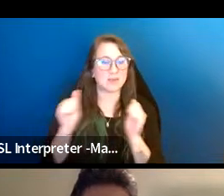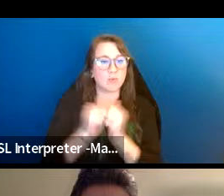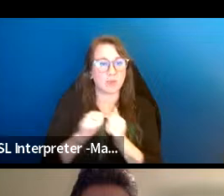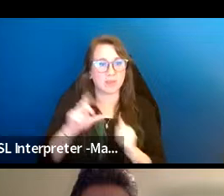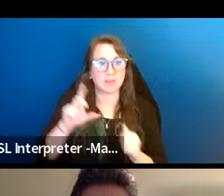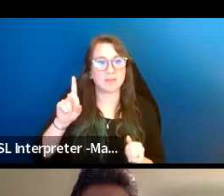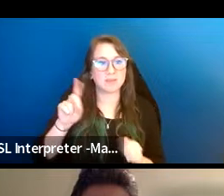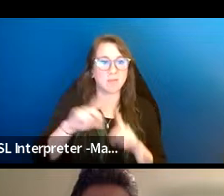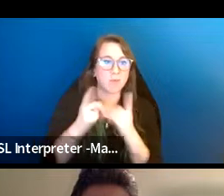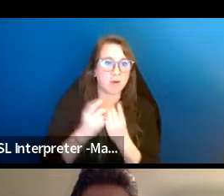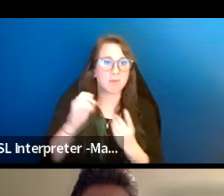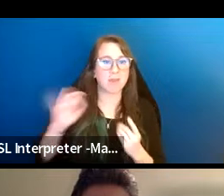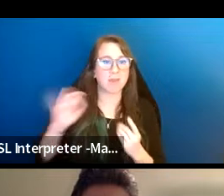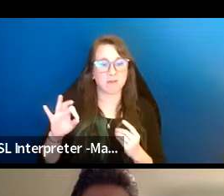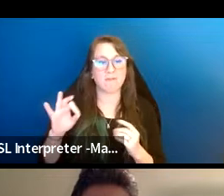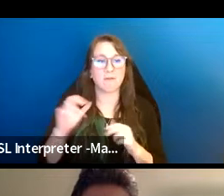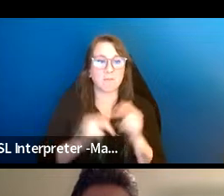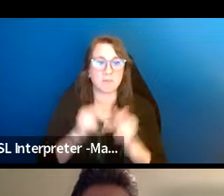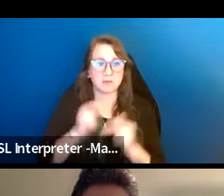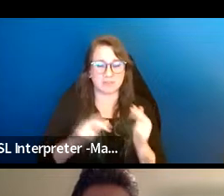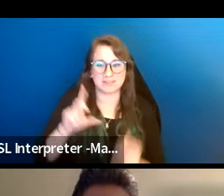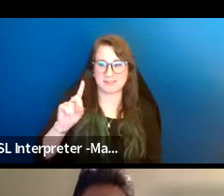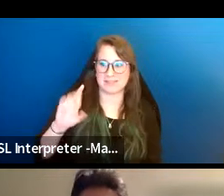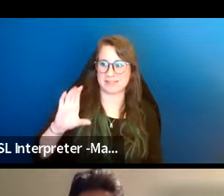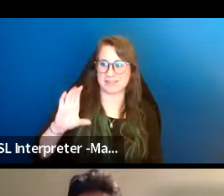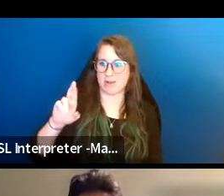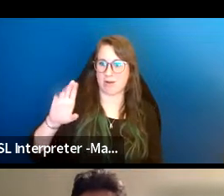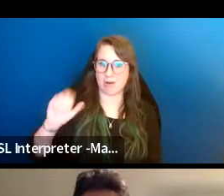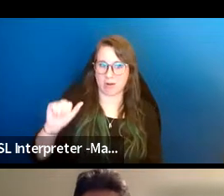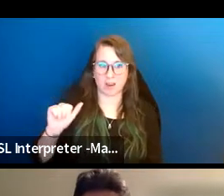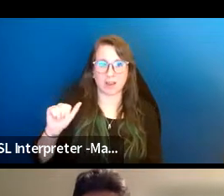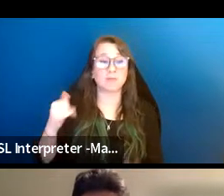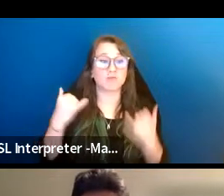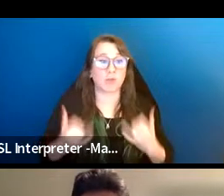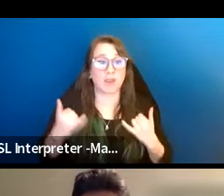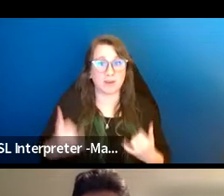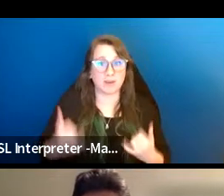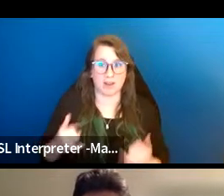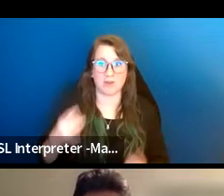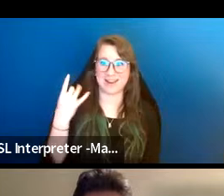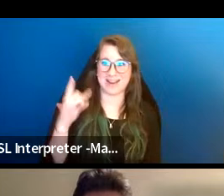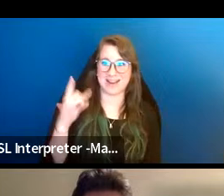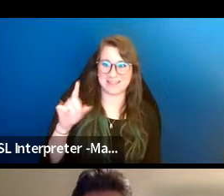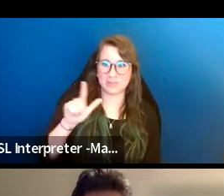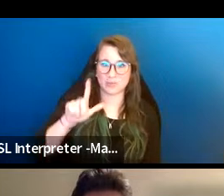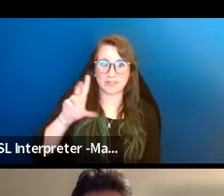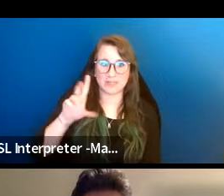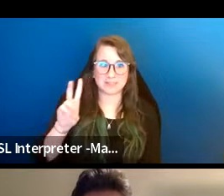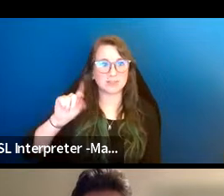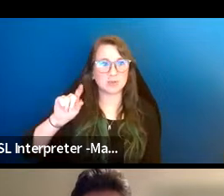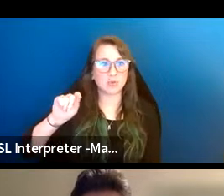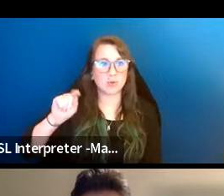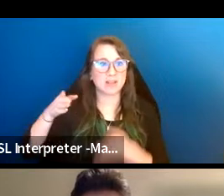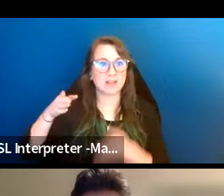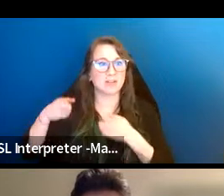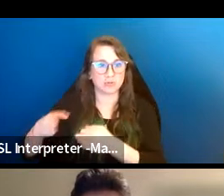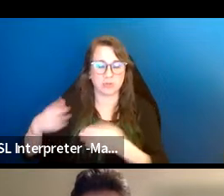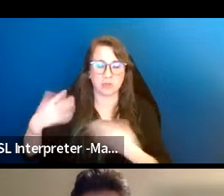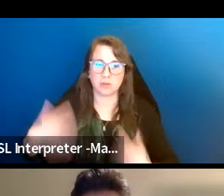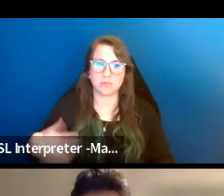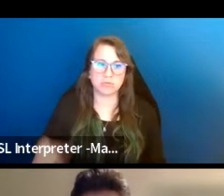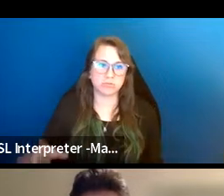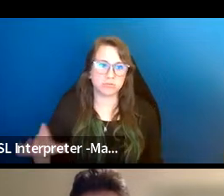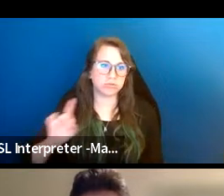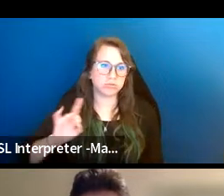Buildings, formerly DCRA. Right now, 1826 20th Street has been one of the thorns in all of our